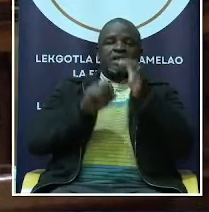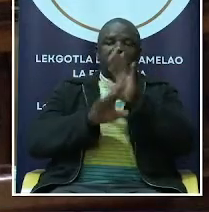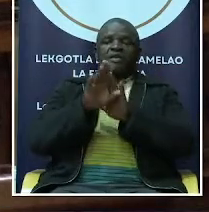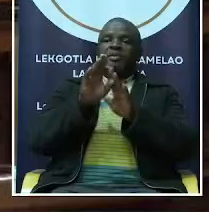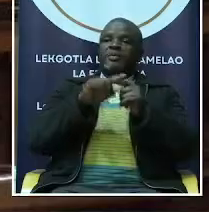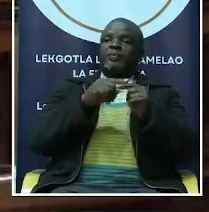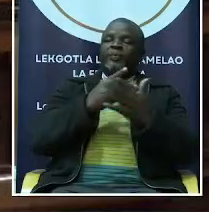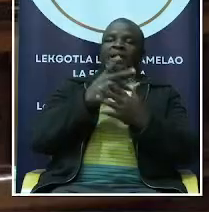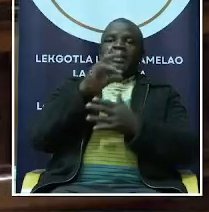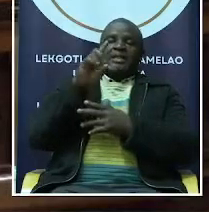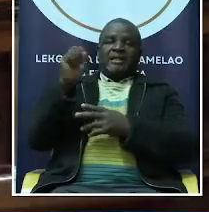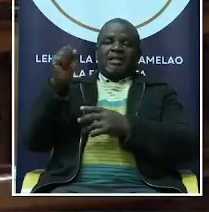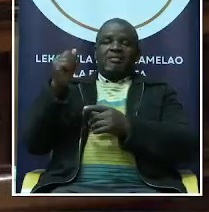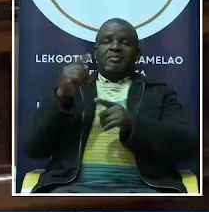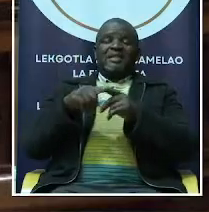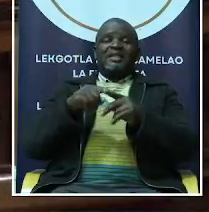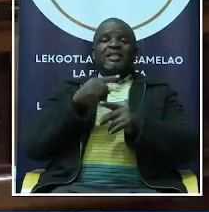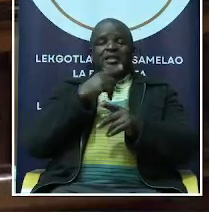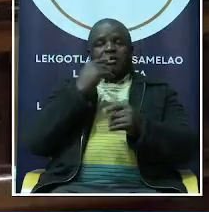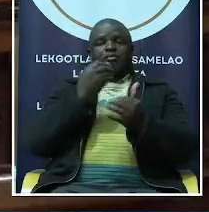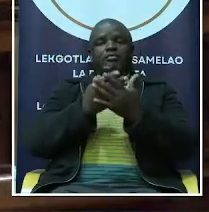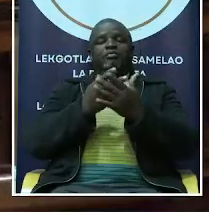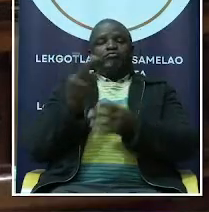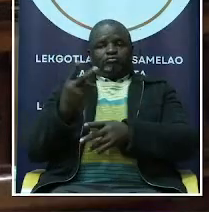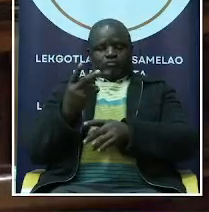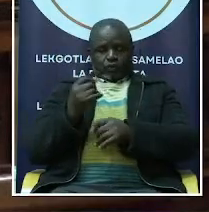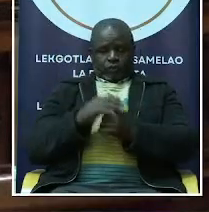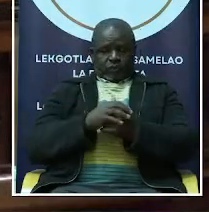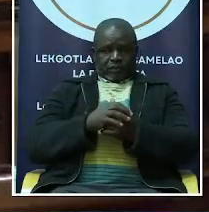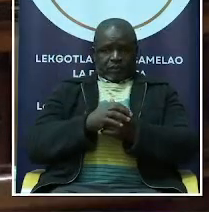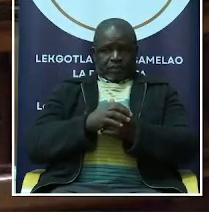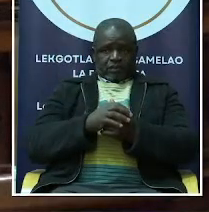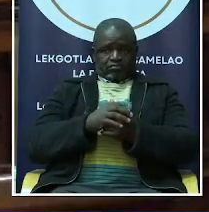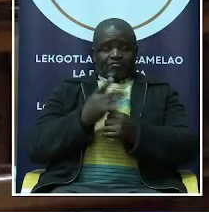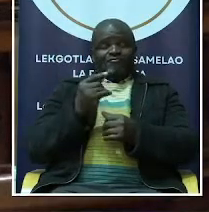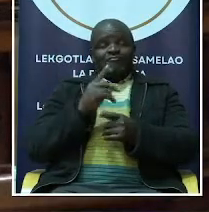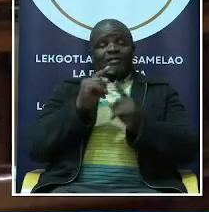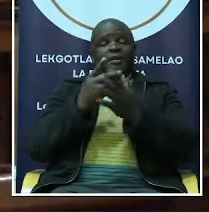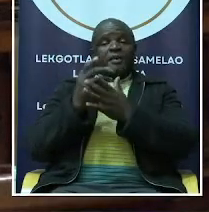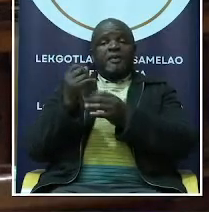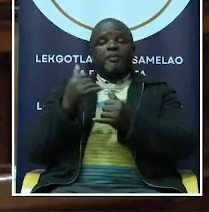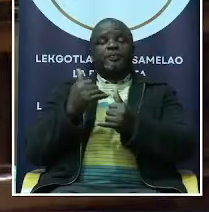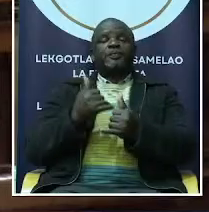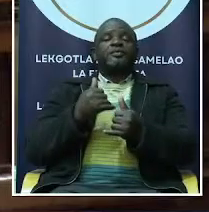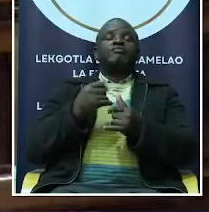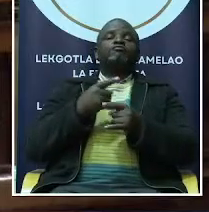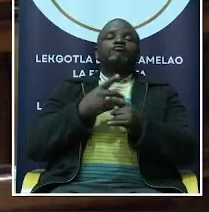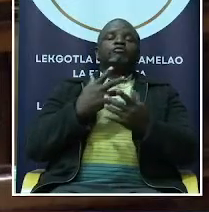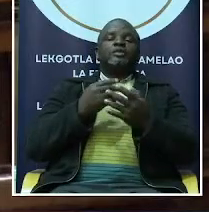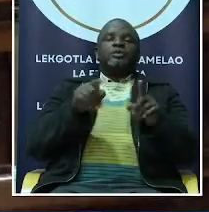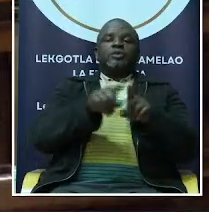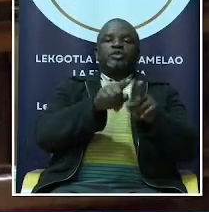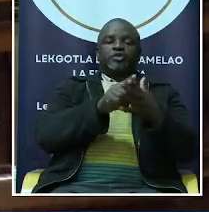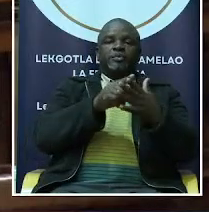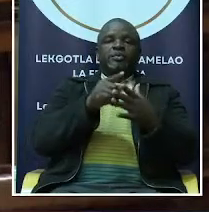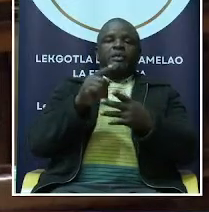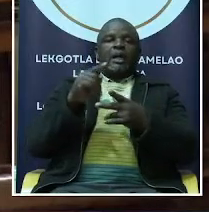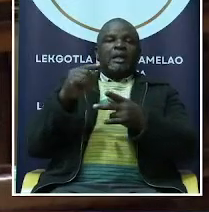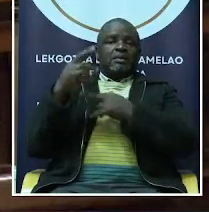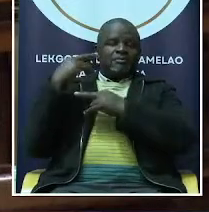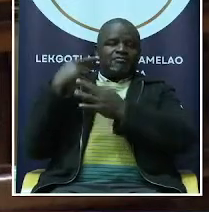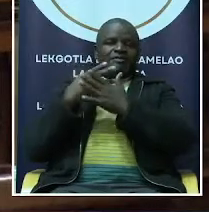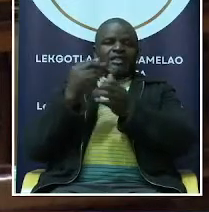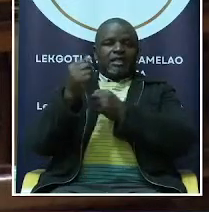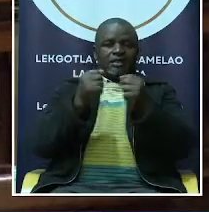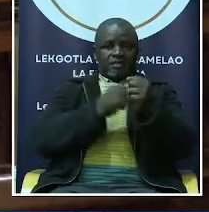DESTIA and the Department of Social Development as an example, to serve as accountability structures to bridge the gap between